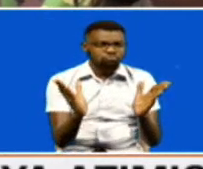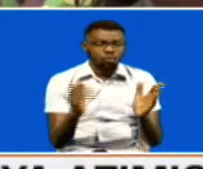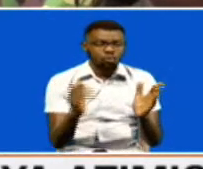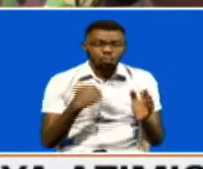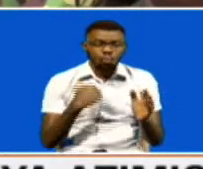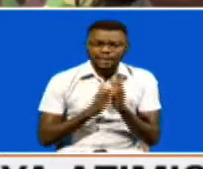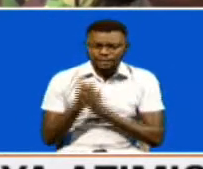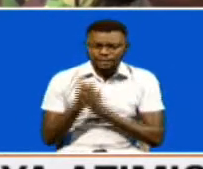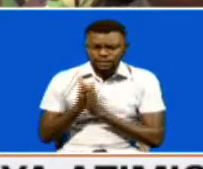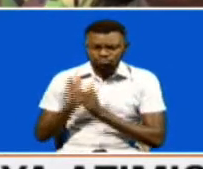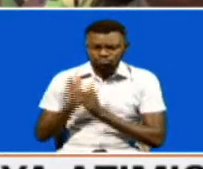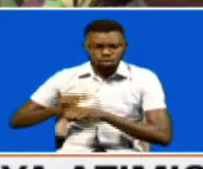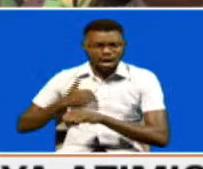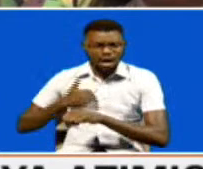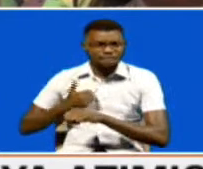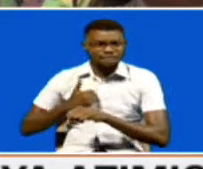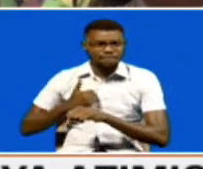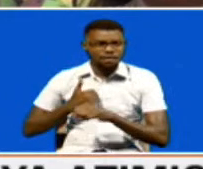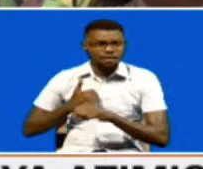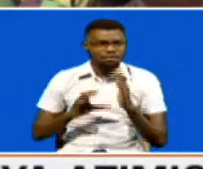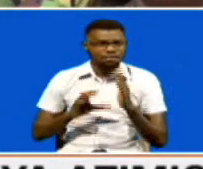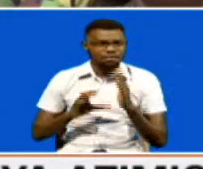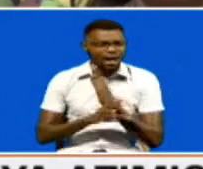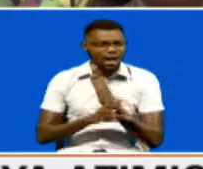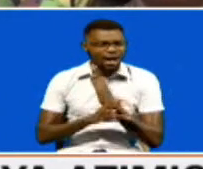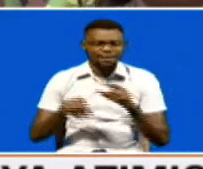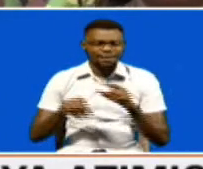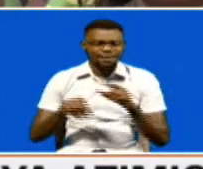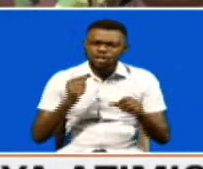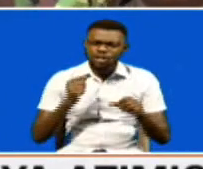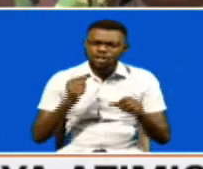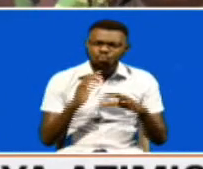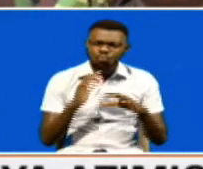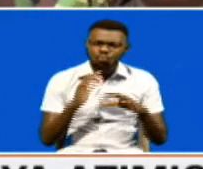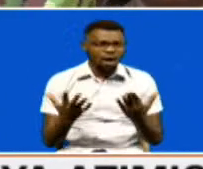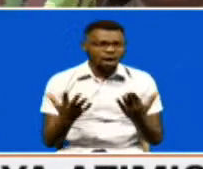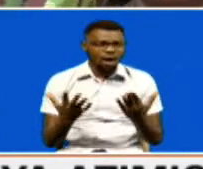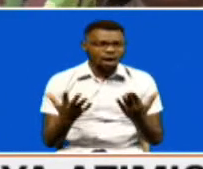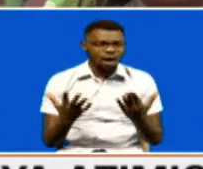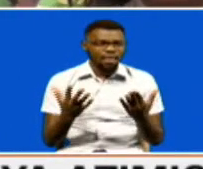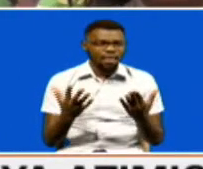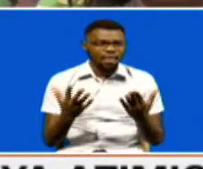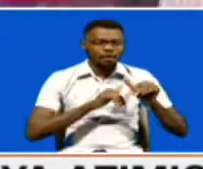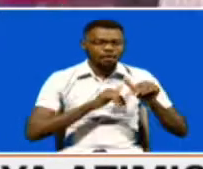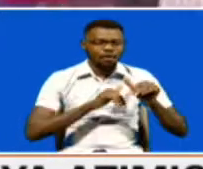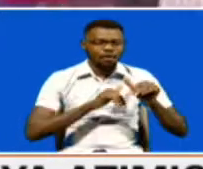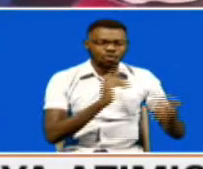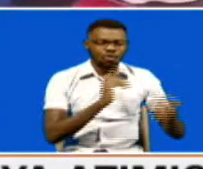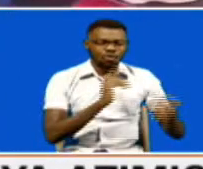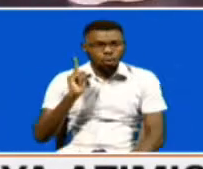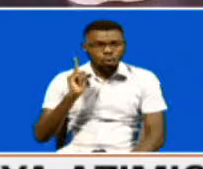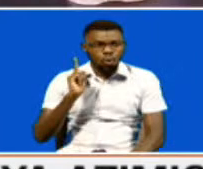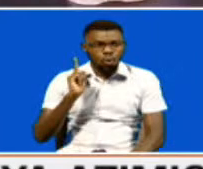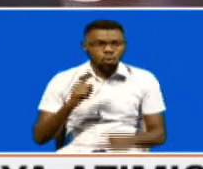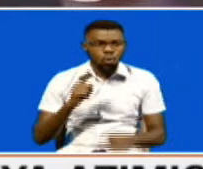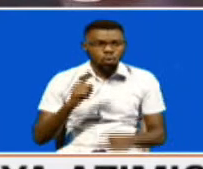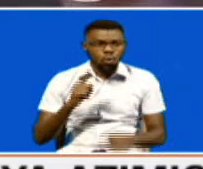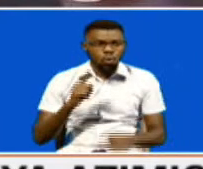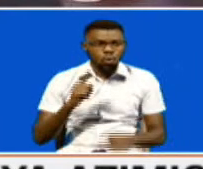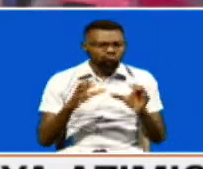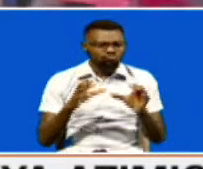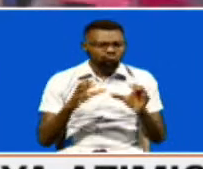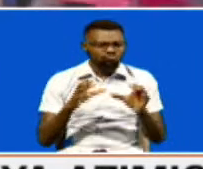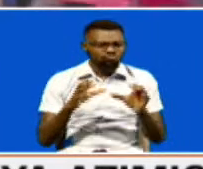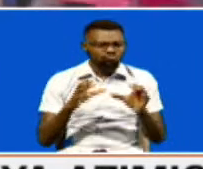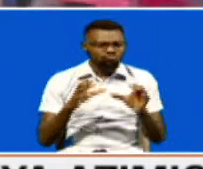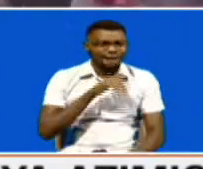goodwill to the city of Nairobi, to ensure that he or she complies to the law. Lakini kinara wa Azimio Raila